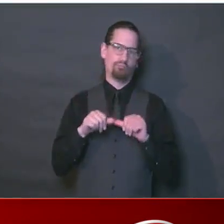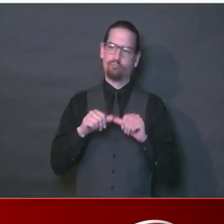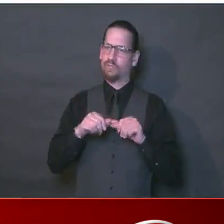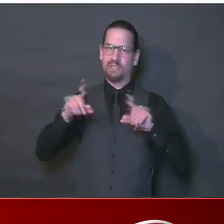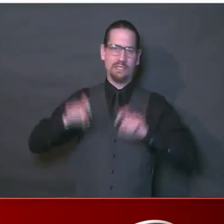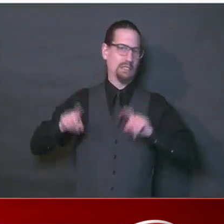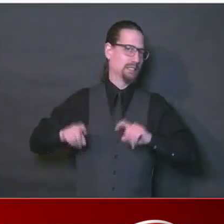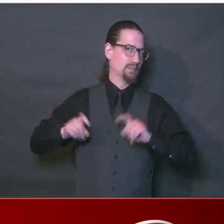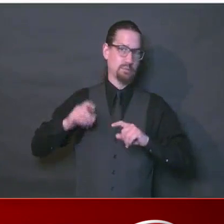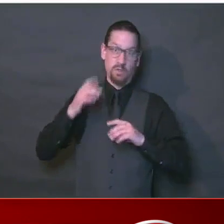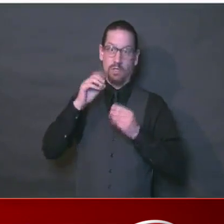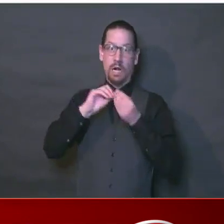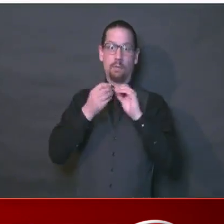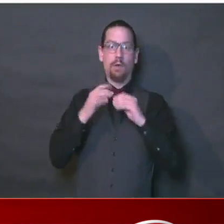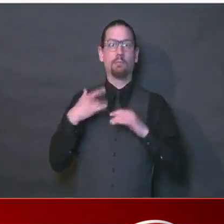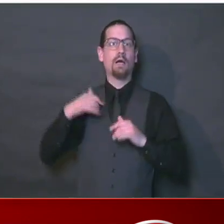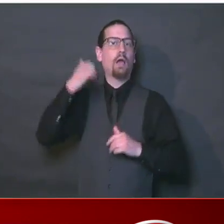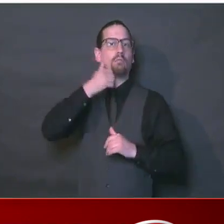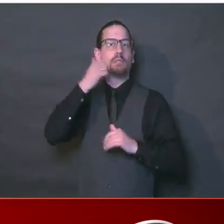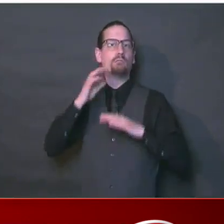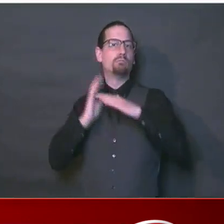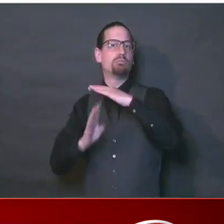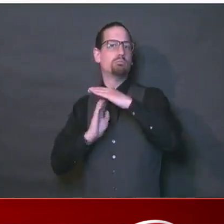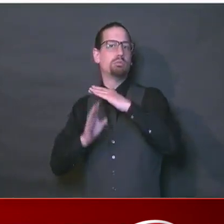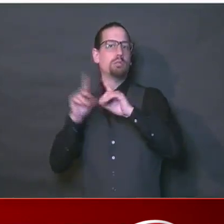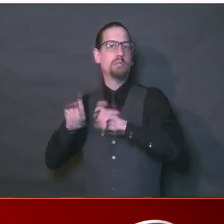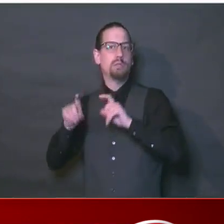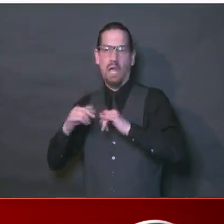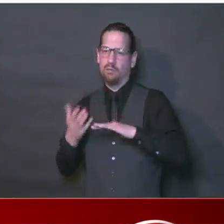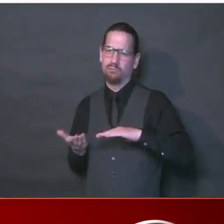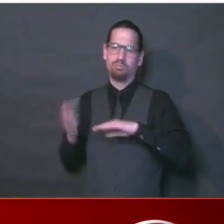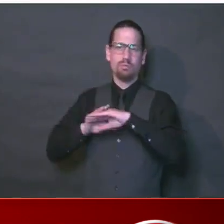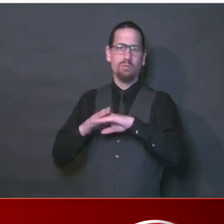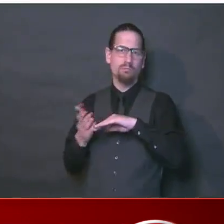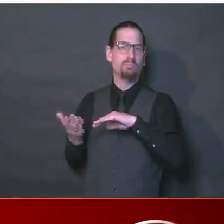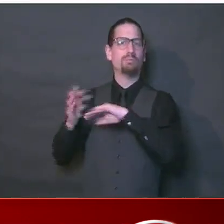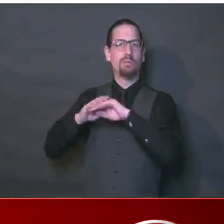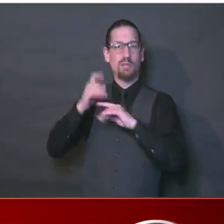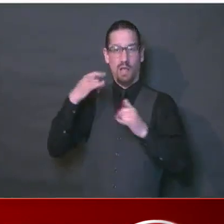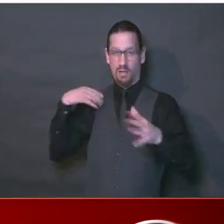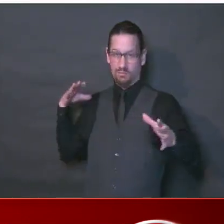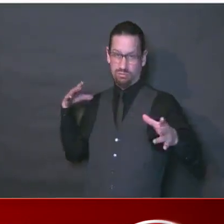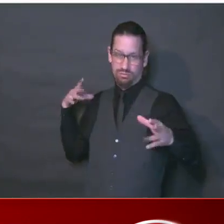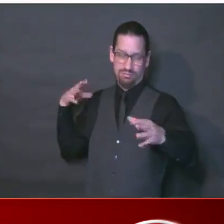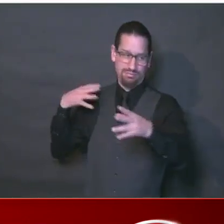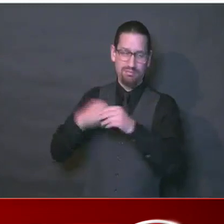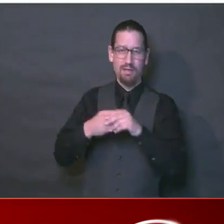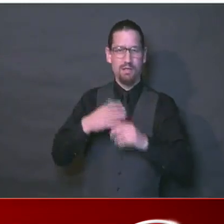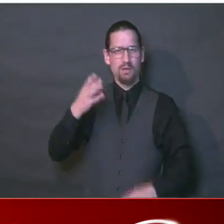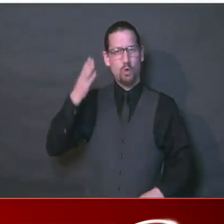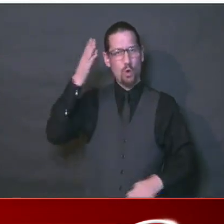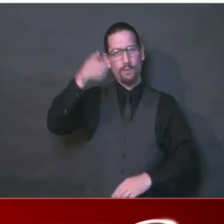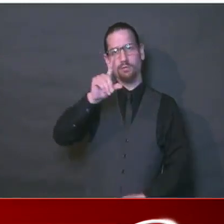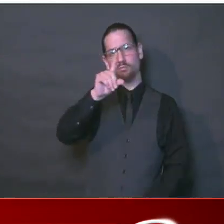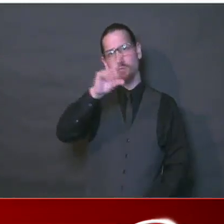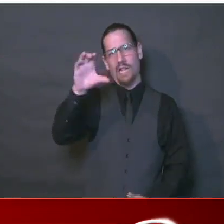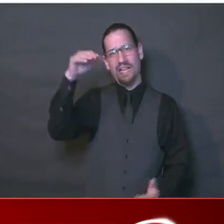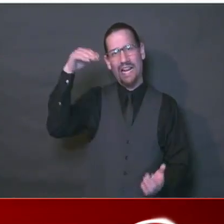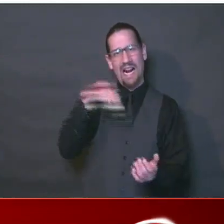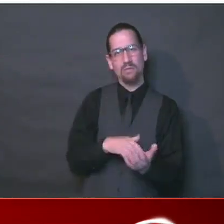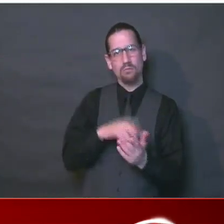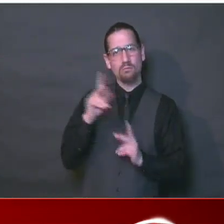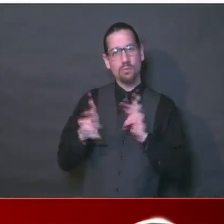having tested 100,000 people in Rhode Island. This is a tremendous feat, given that we are